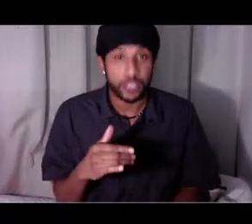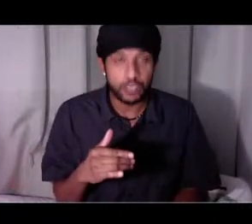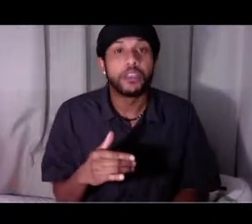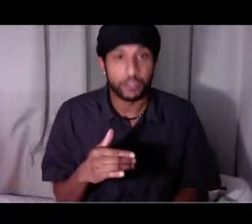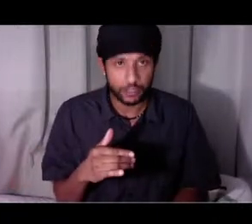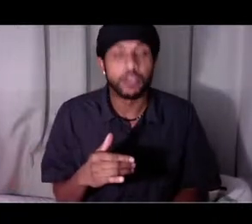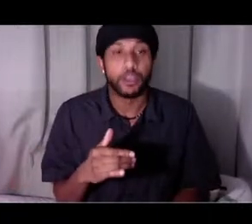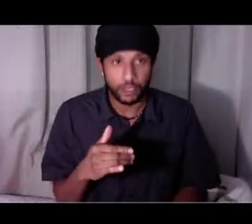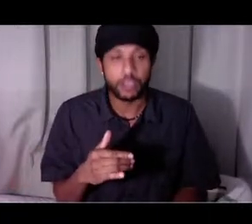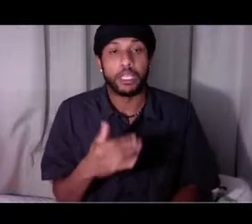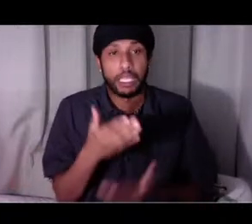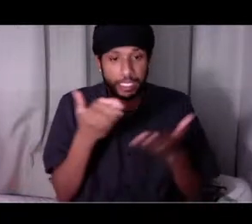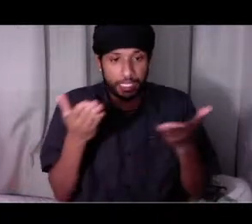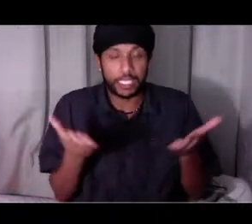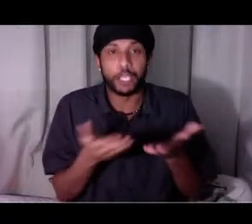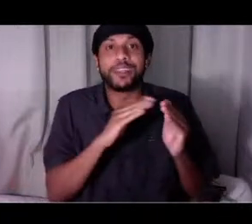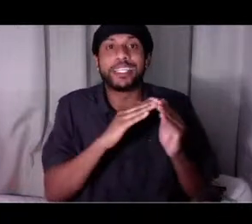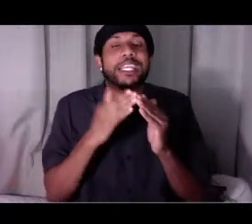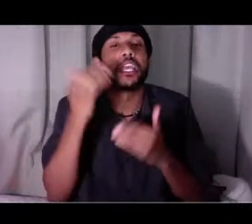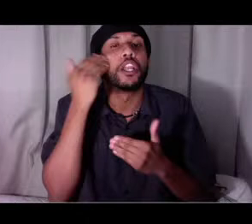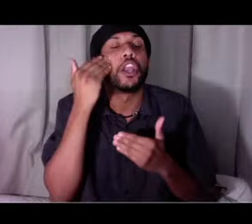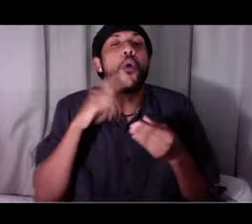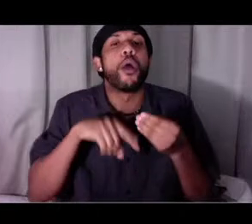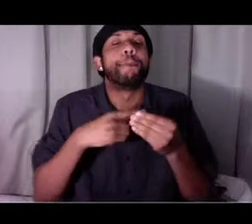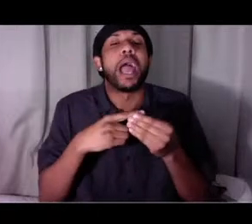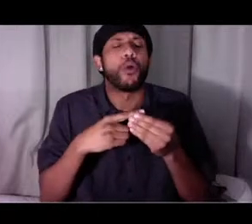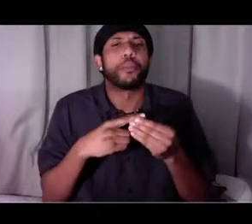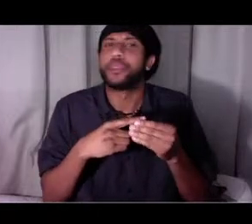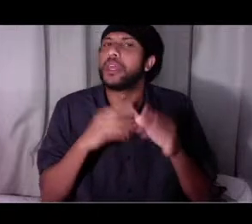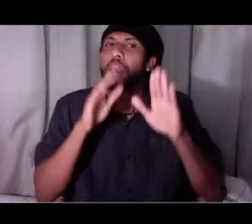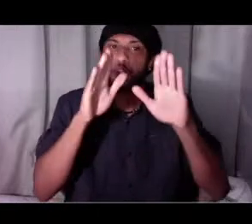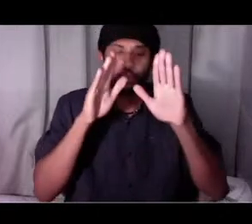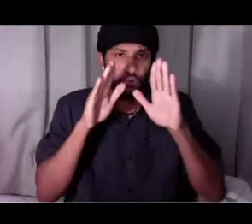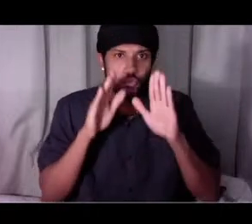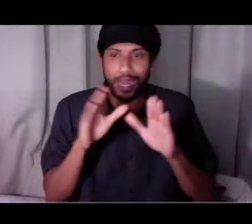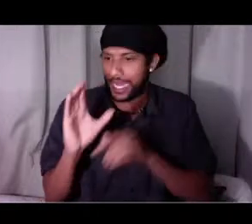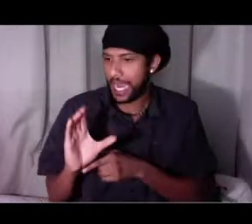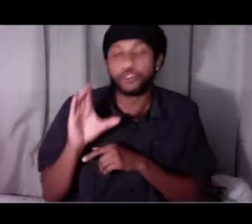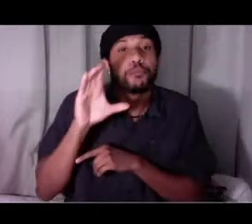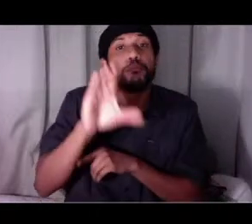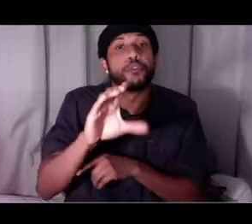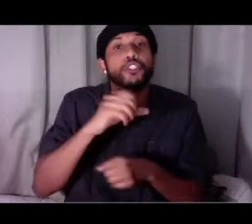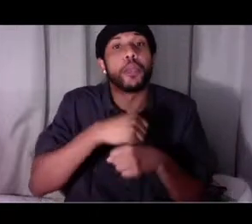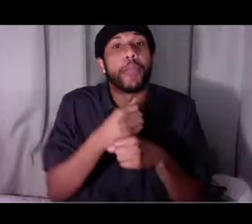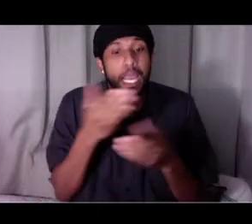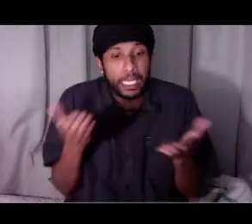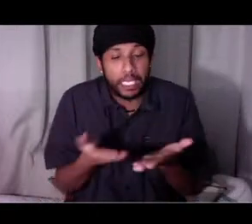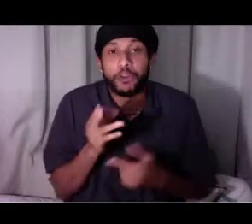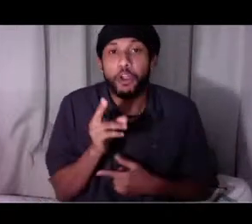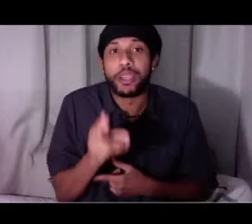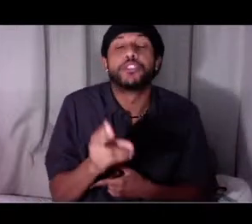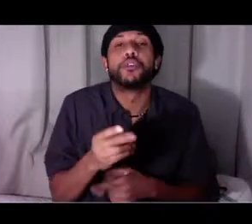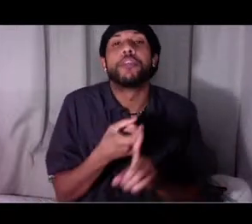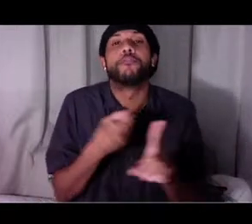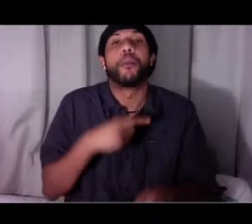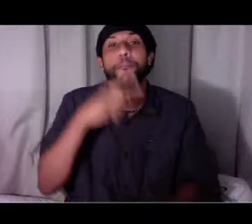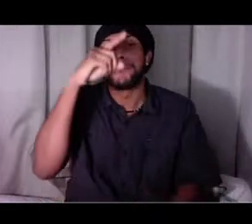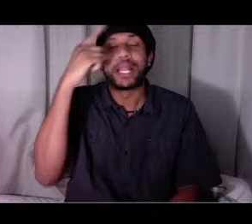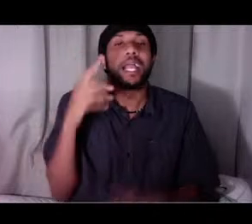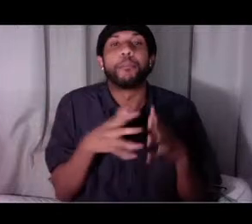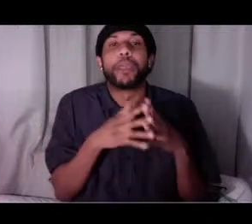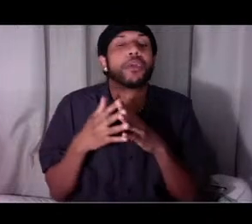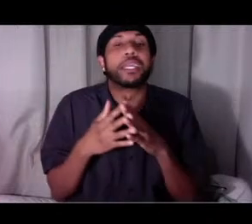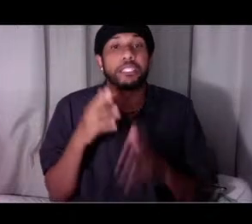county or in the city of Colton know about the great contributions made in our history by black Americans because our history is your history